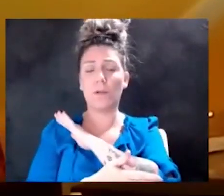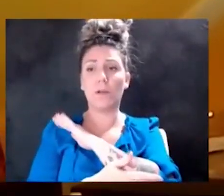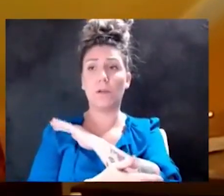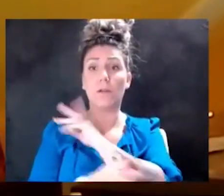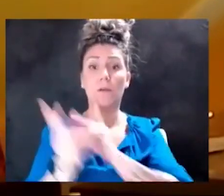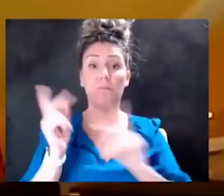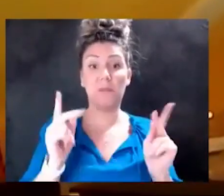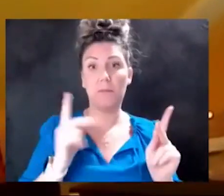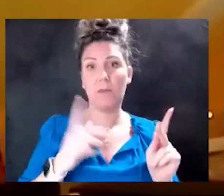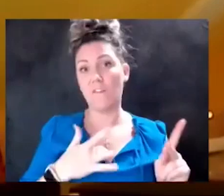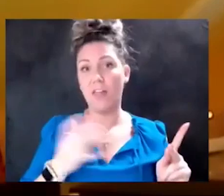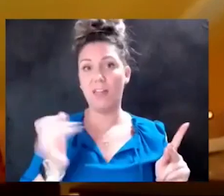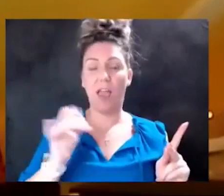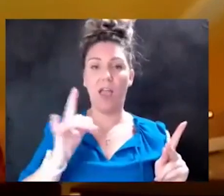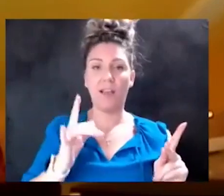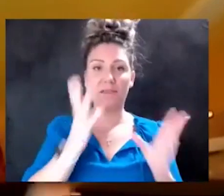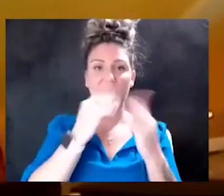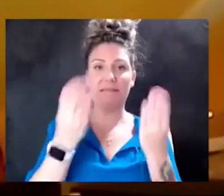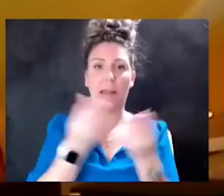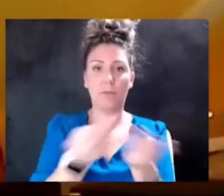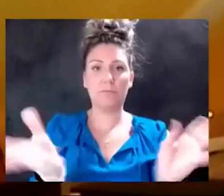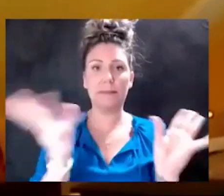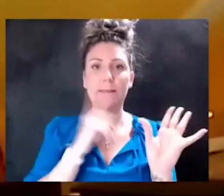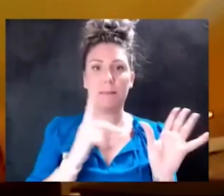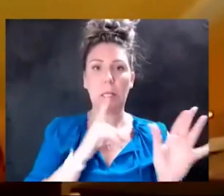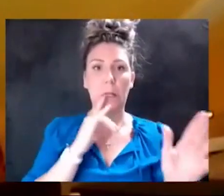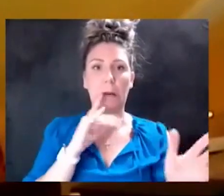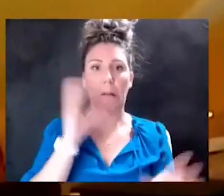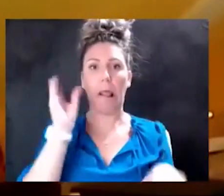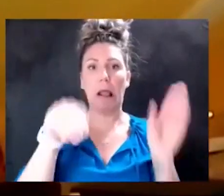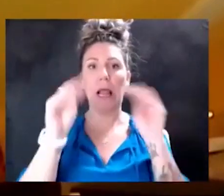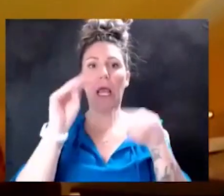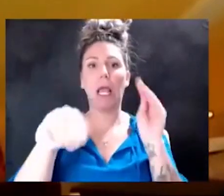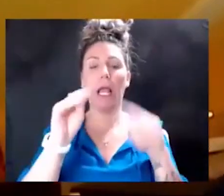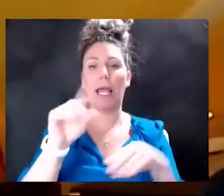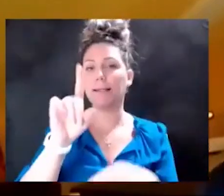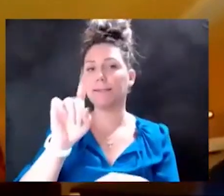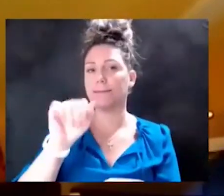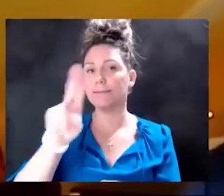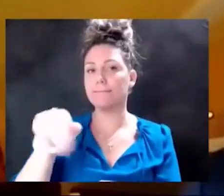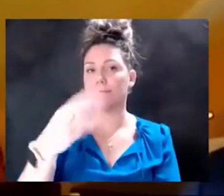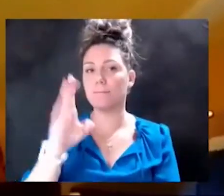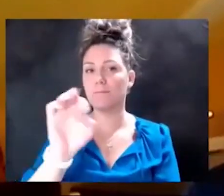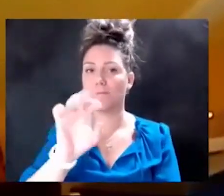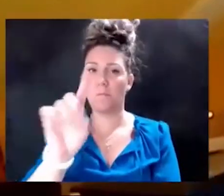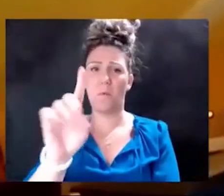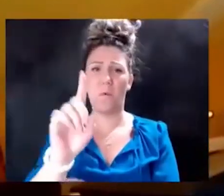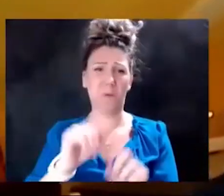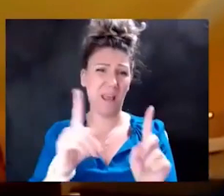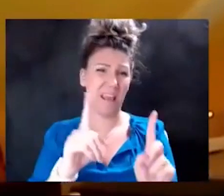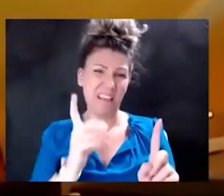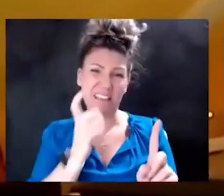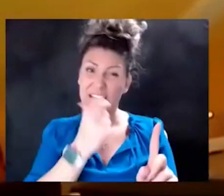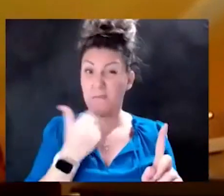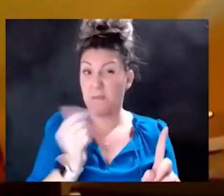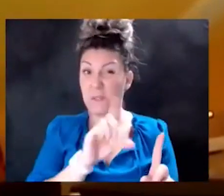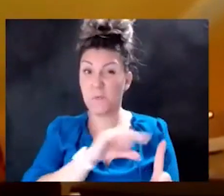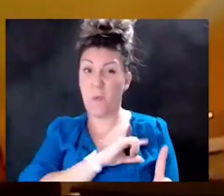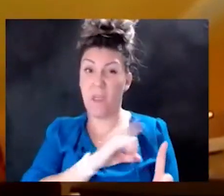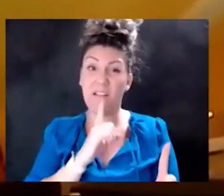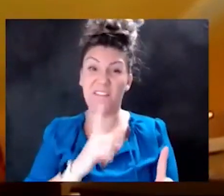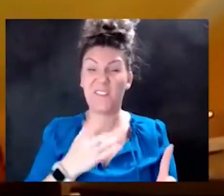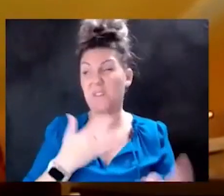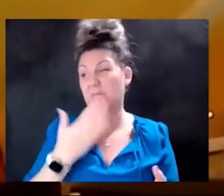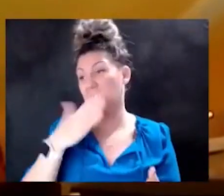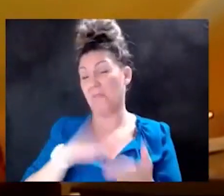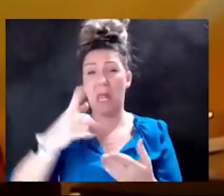like they had to get data out there very quickly. So they kind of threw together dashboards, but they're not all of the best quality. And I feel really bad for those folks because